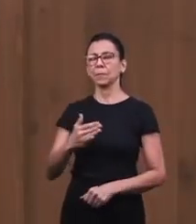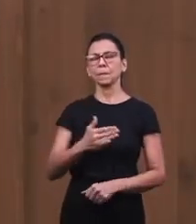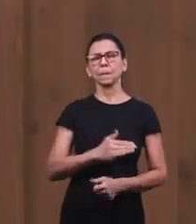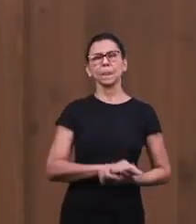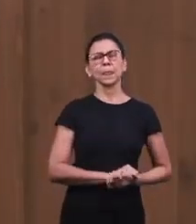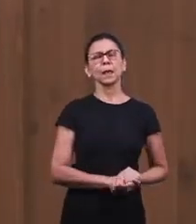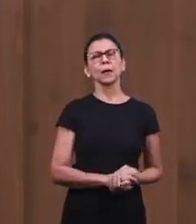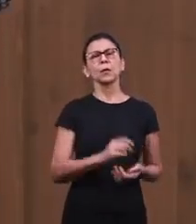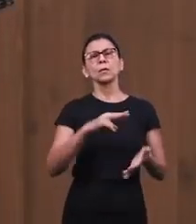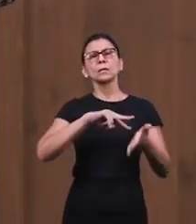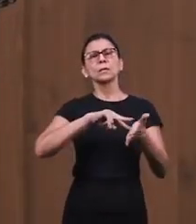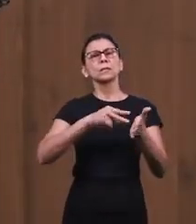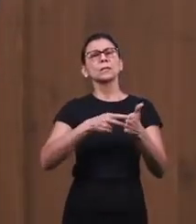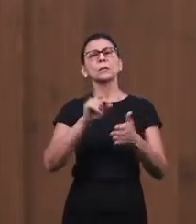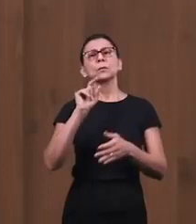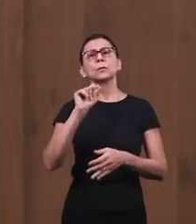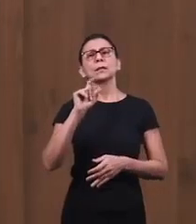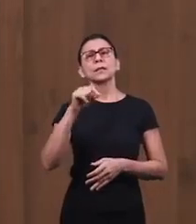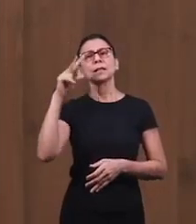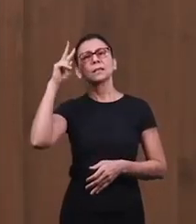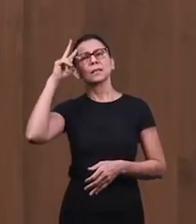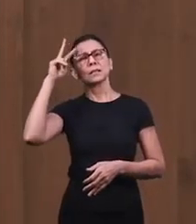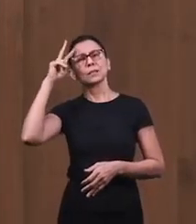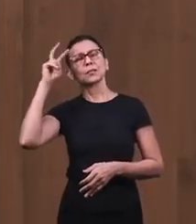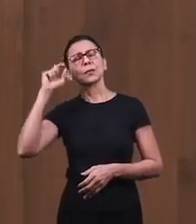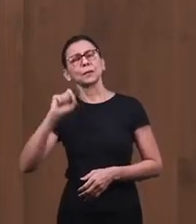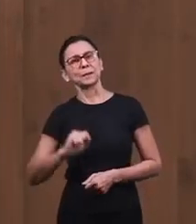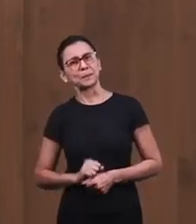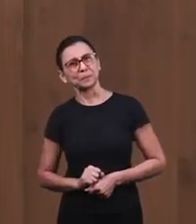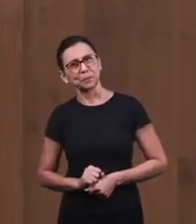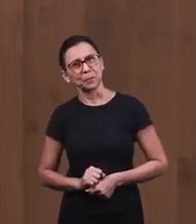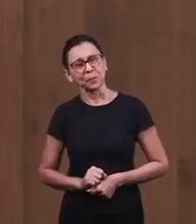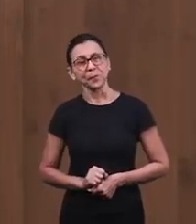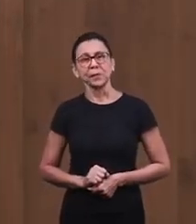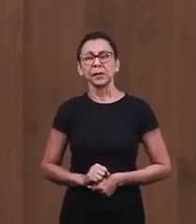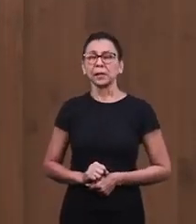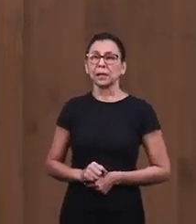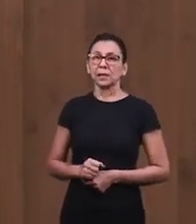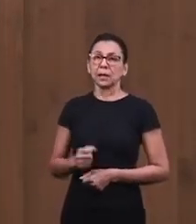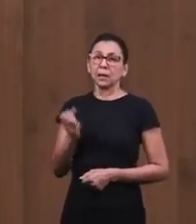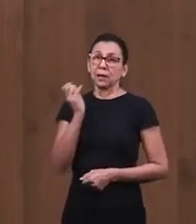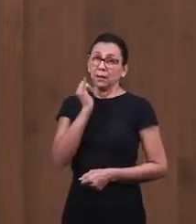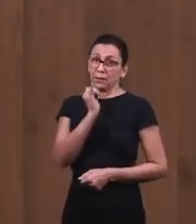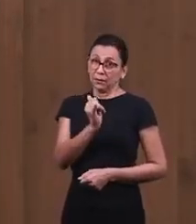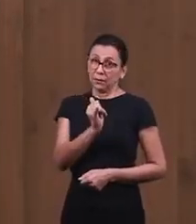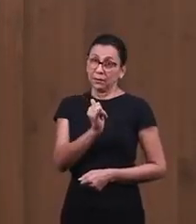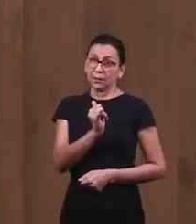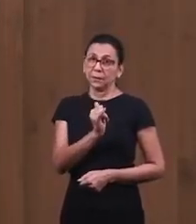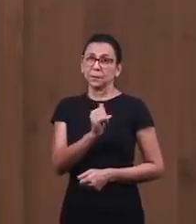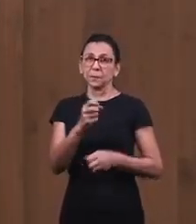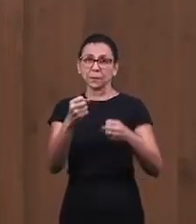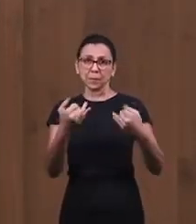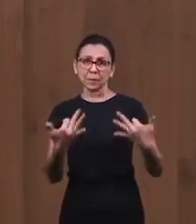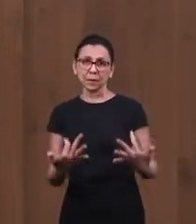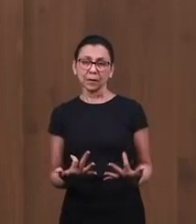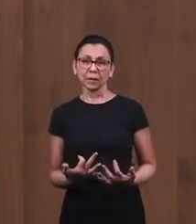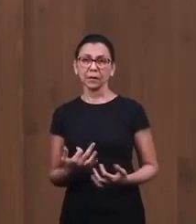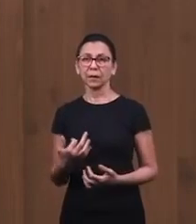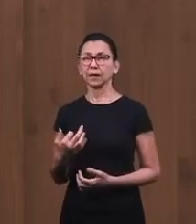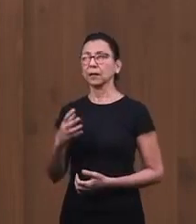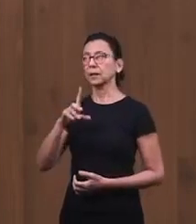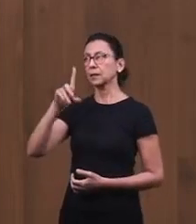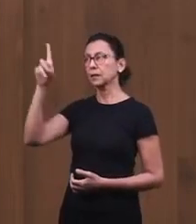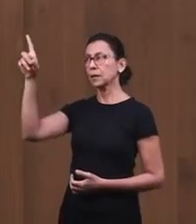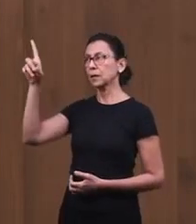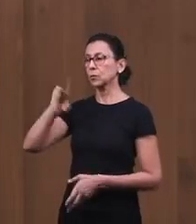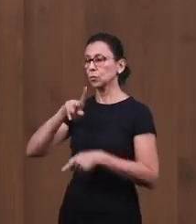today. In this story, there is a lot to teach us. I told you that that God loved